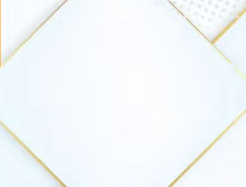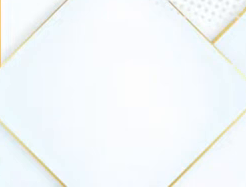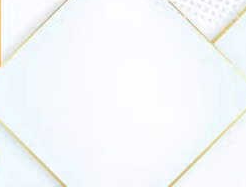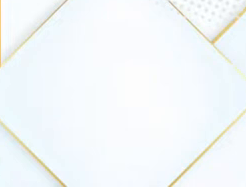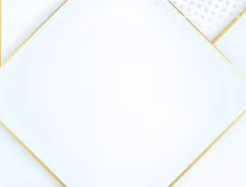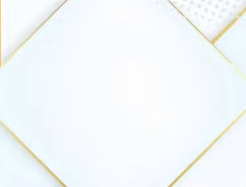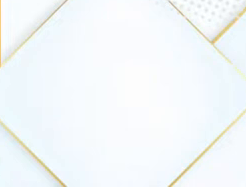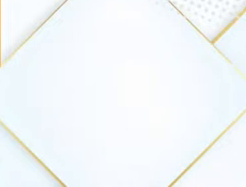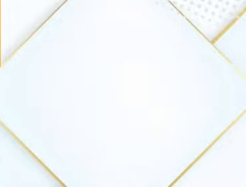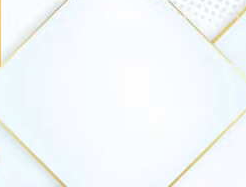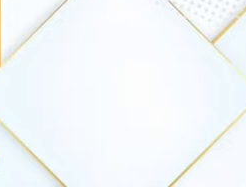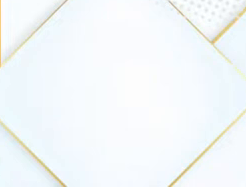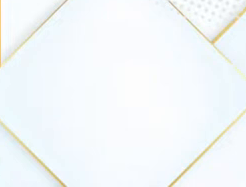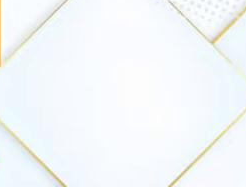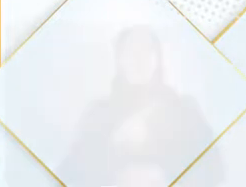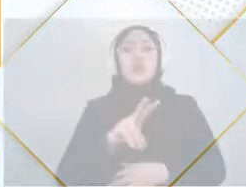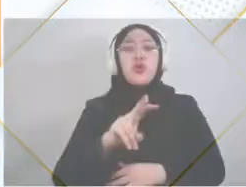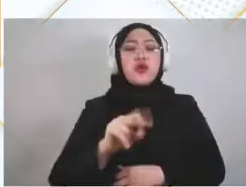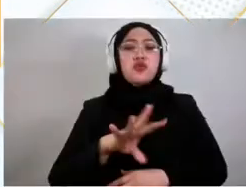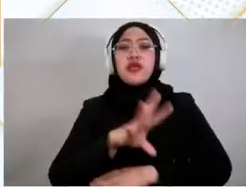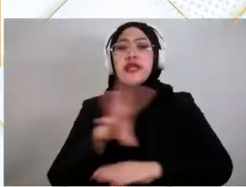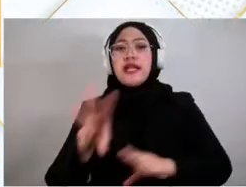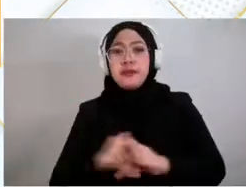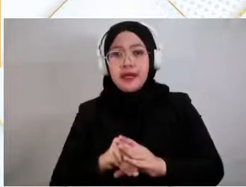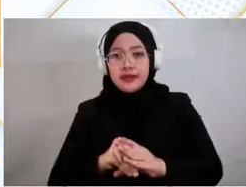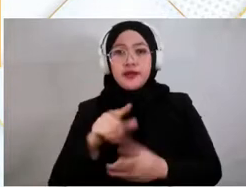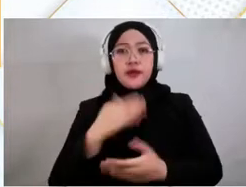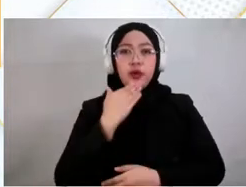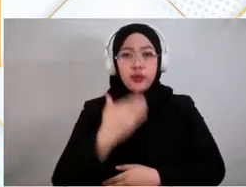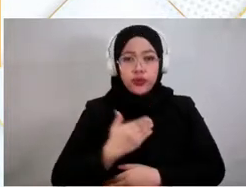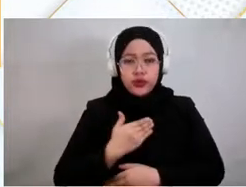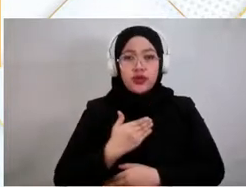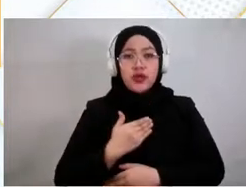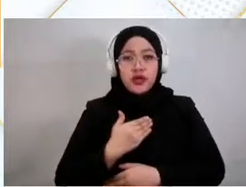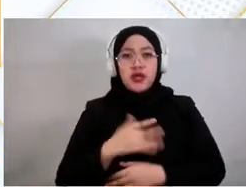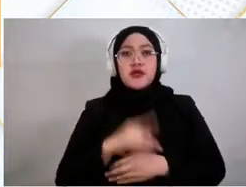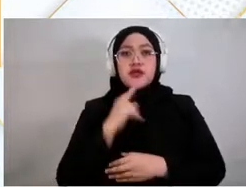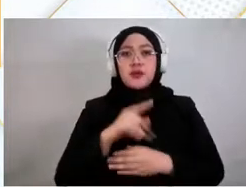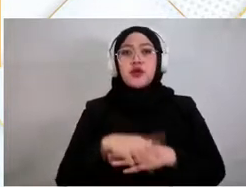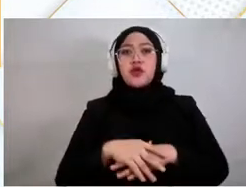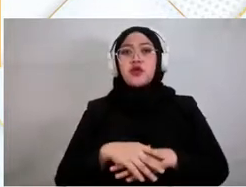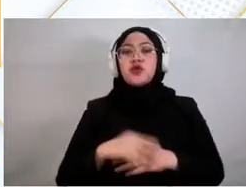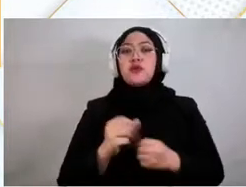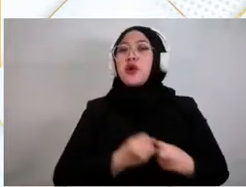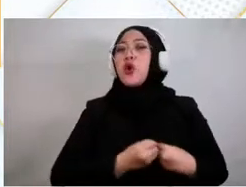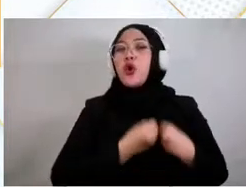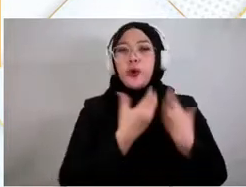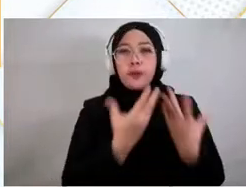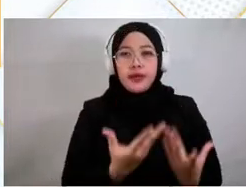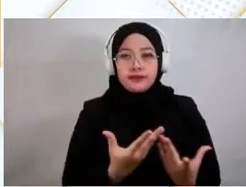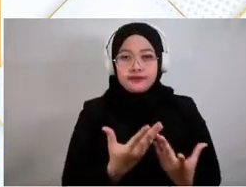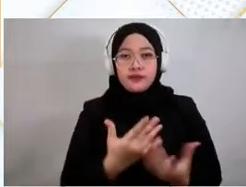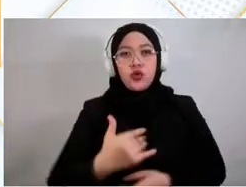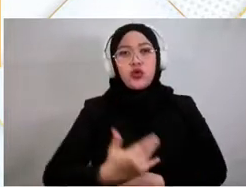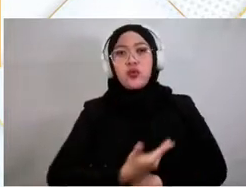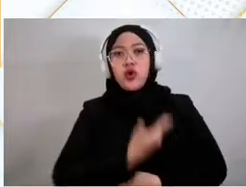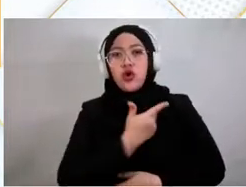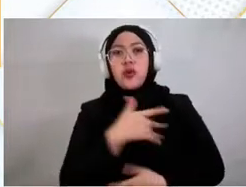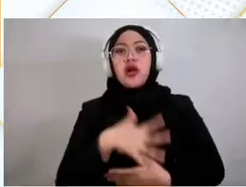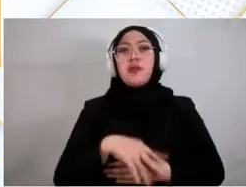Since 1978, our participation, we have lives being sacrificed, we have resources